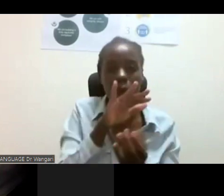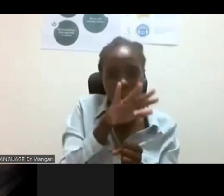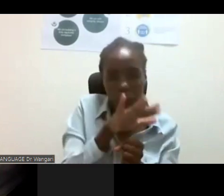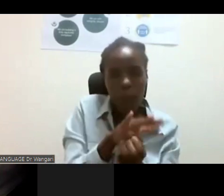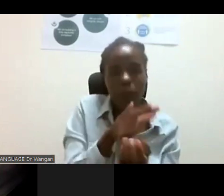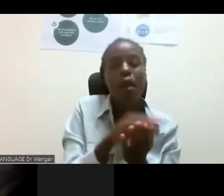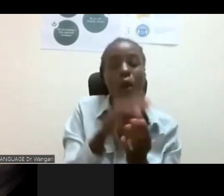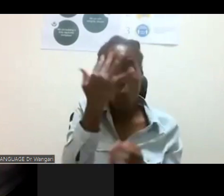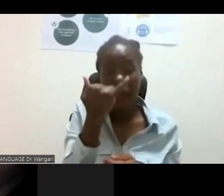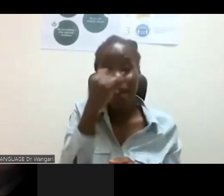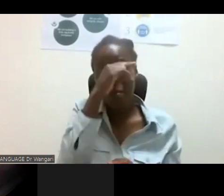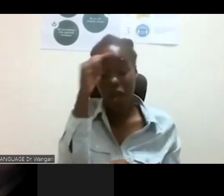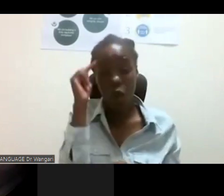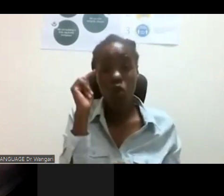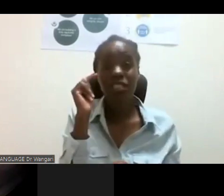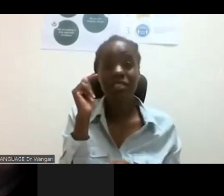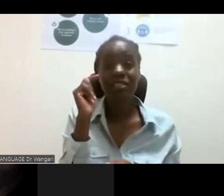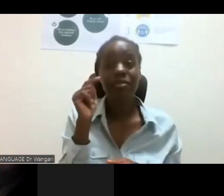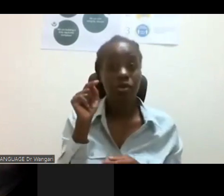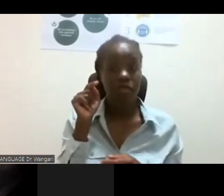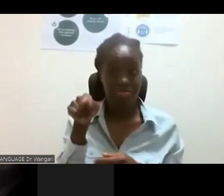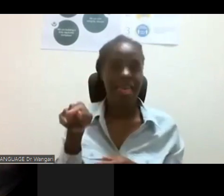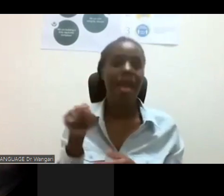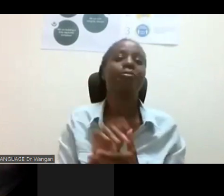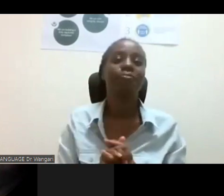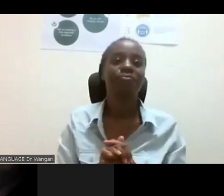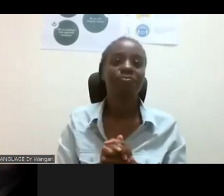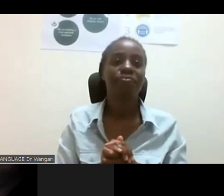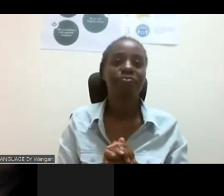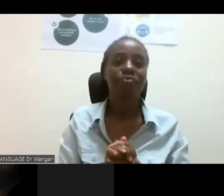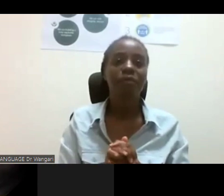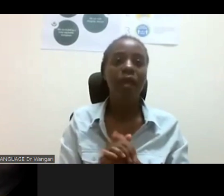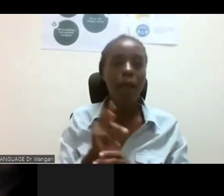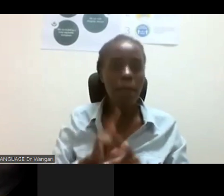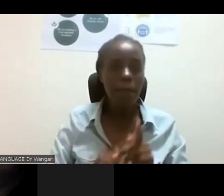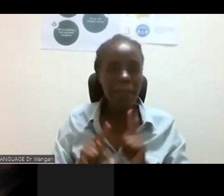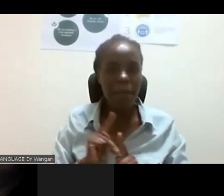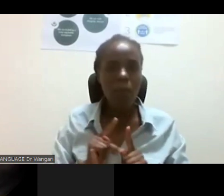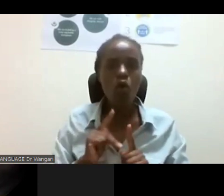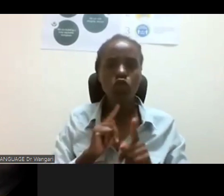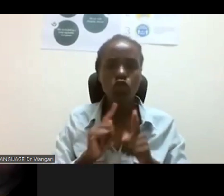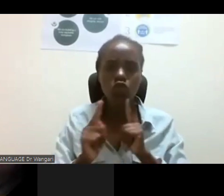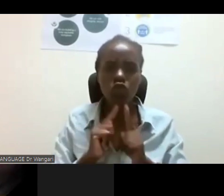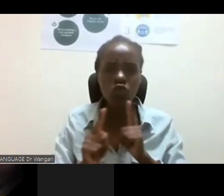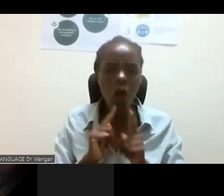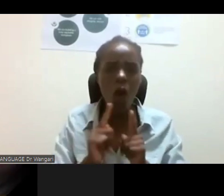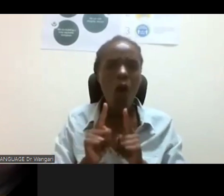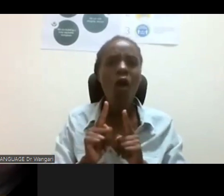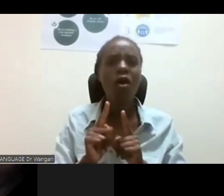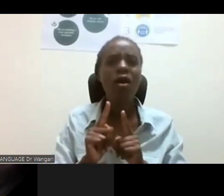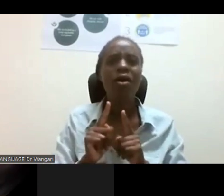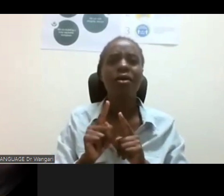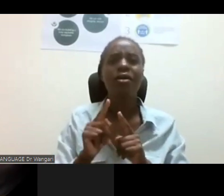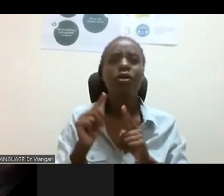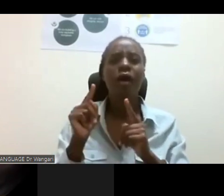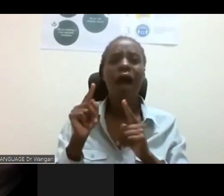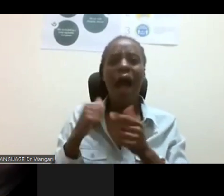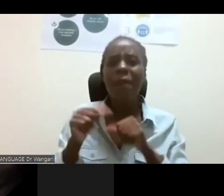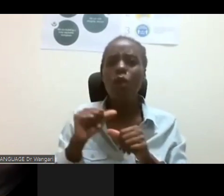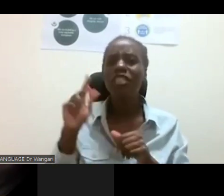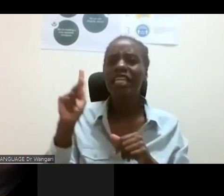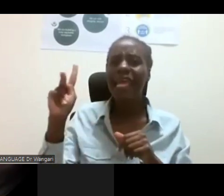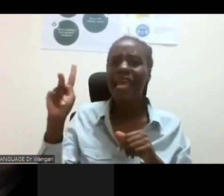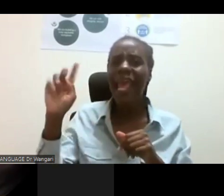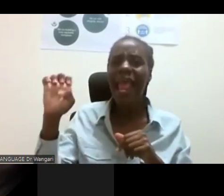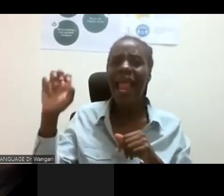properties. The permanent scars, e.g. the keloids, their sexual reproductive part,